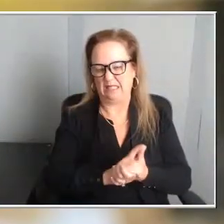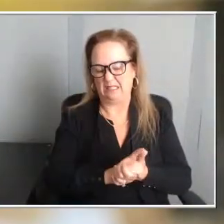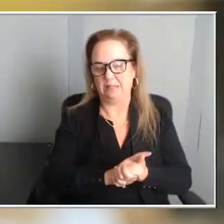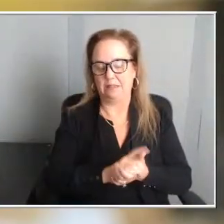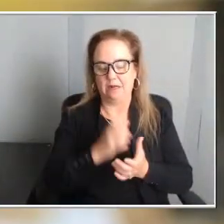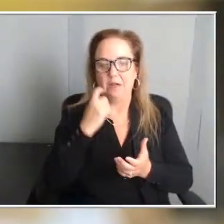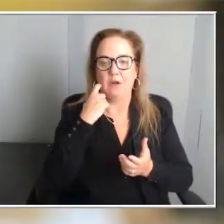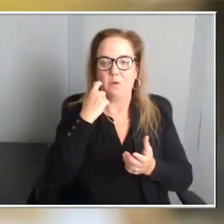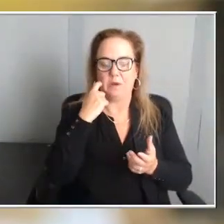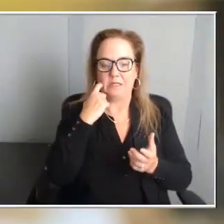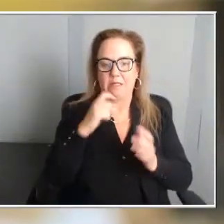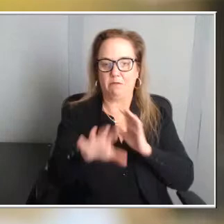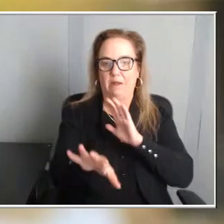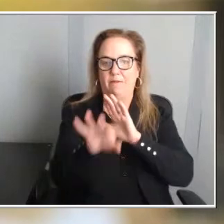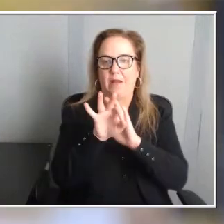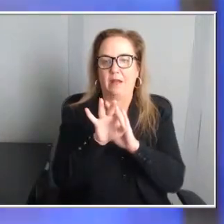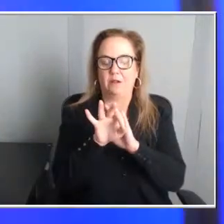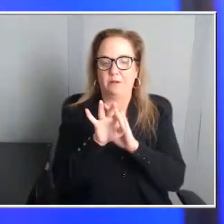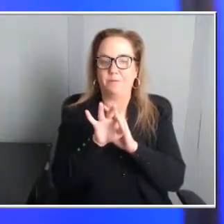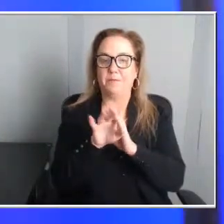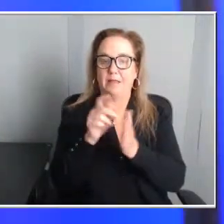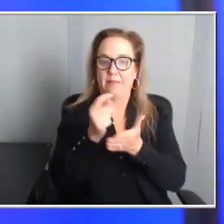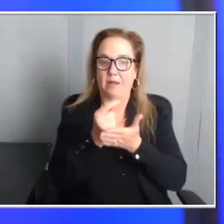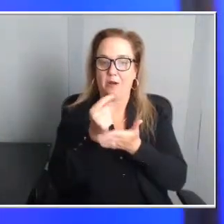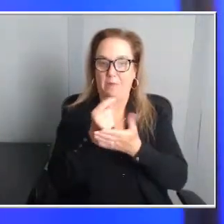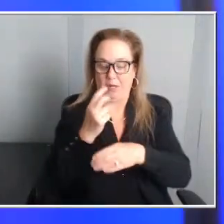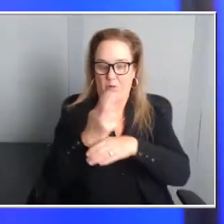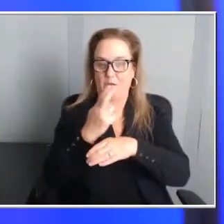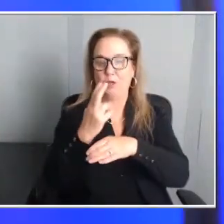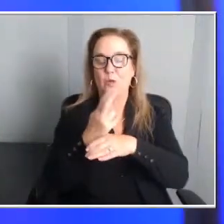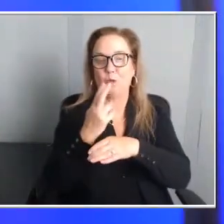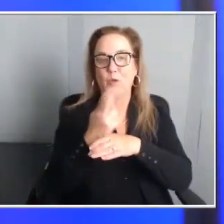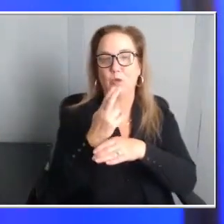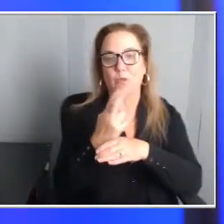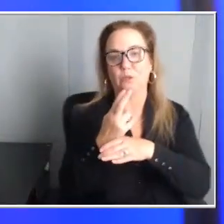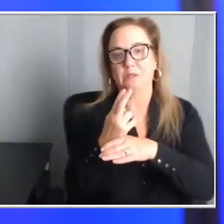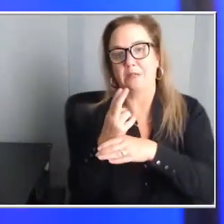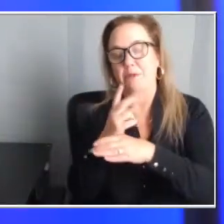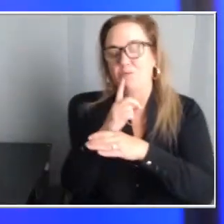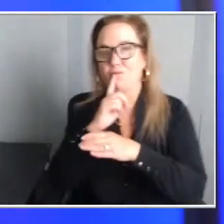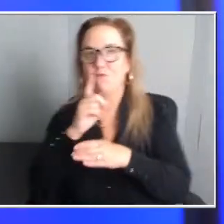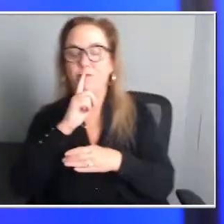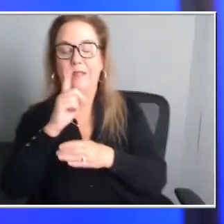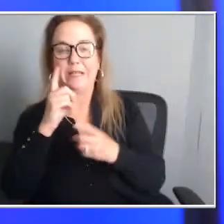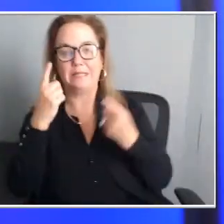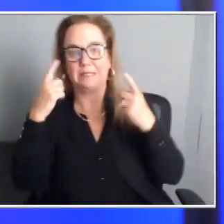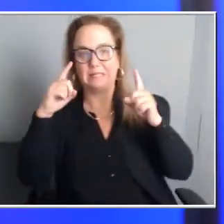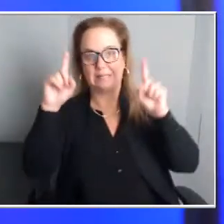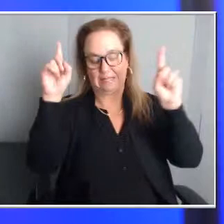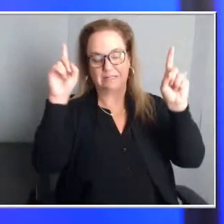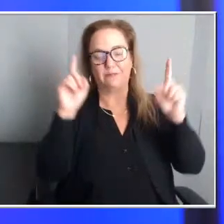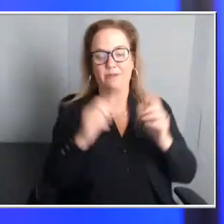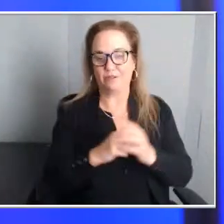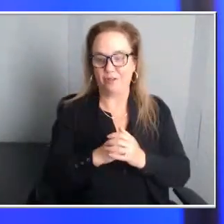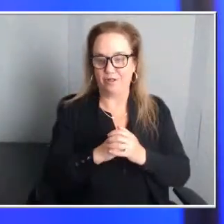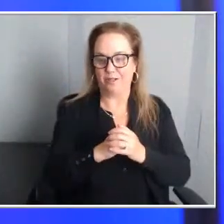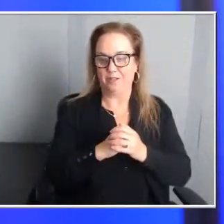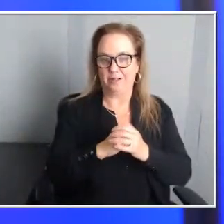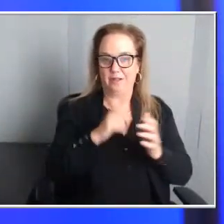we've discovered some therapies that we use, and they've been so successful, and it's just been a